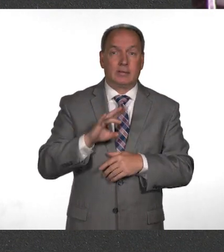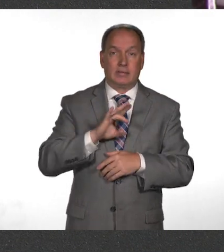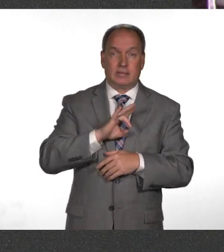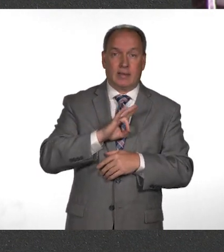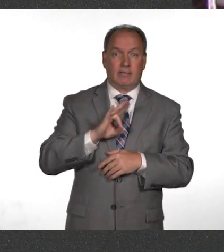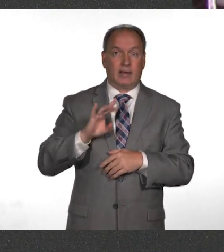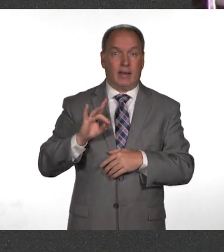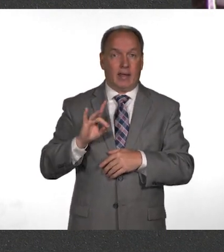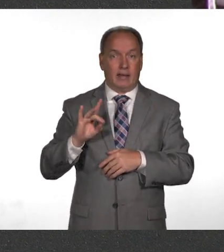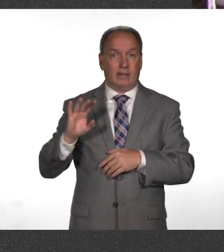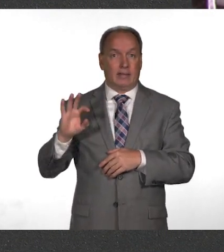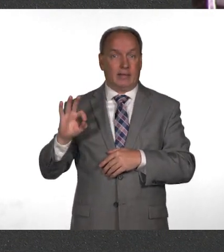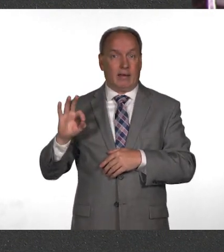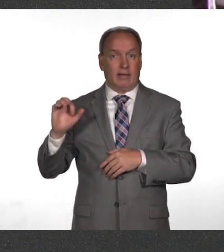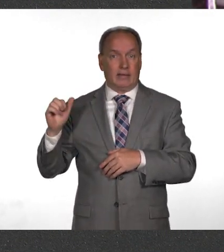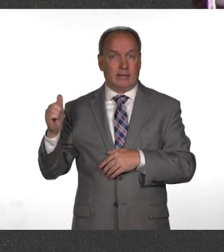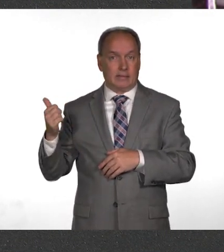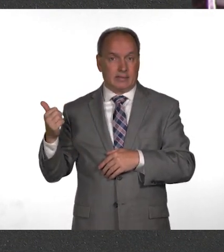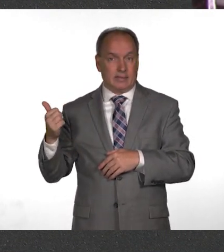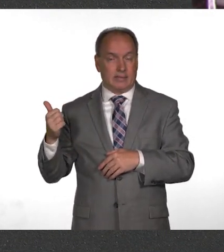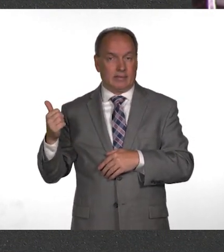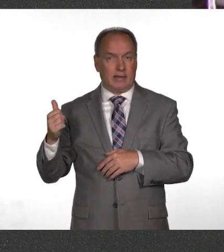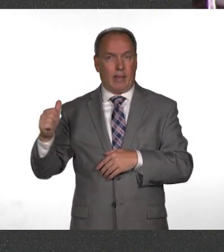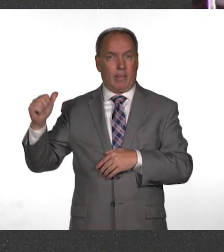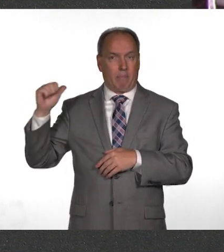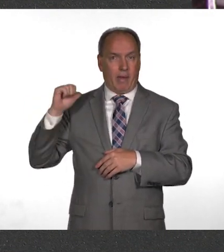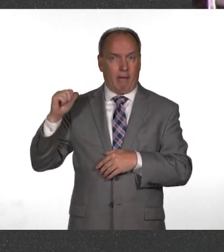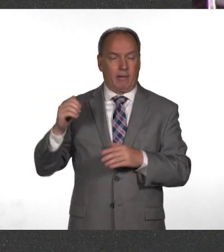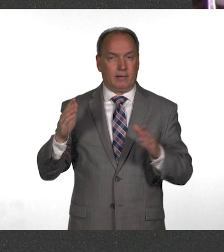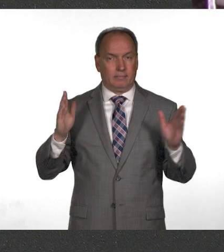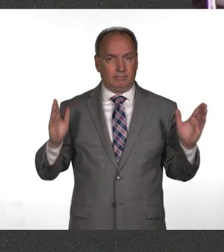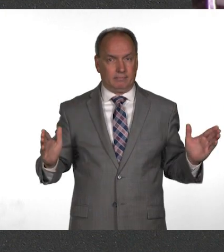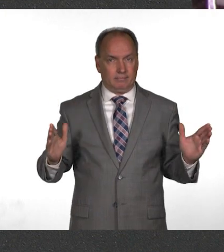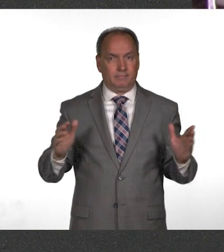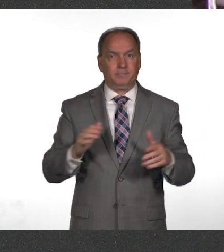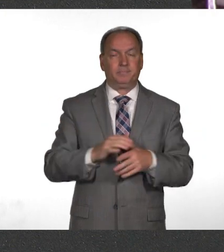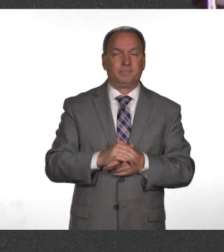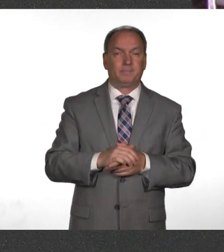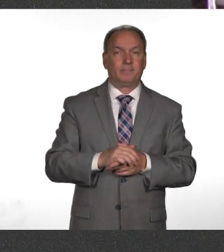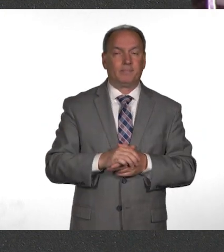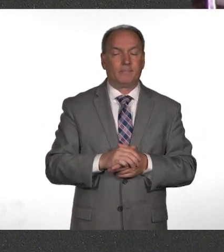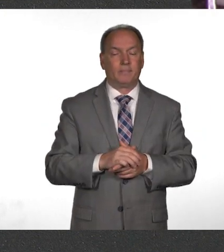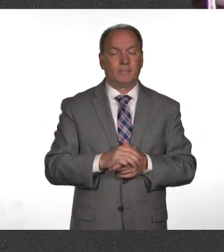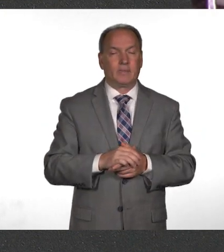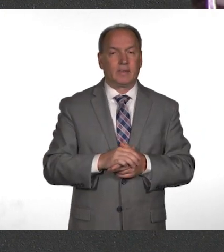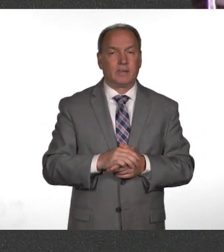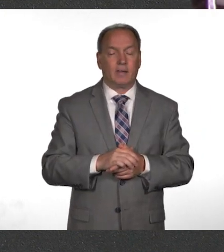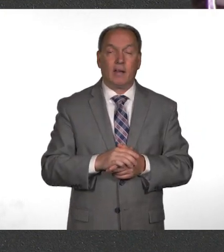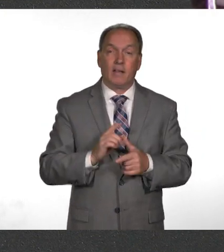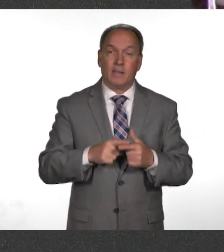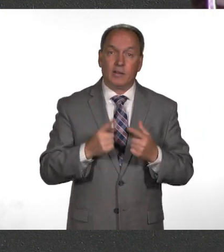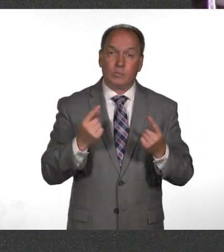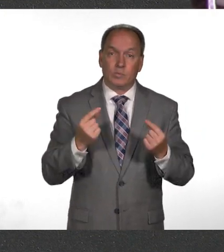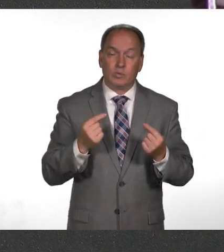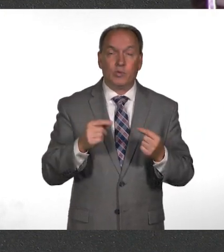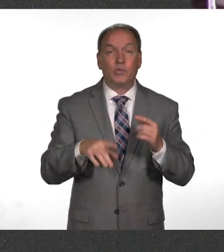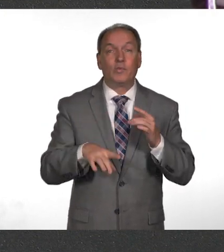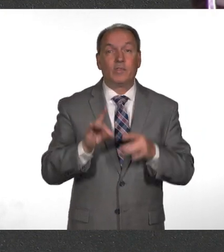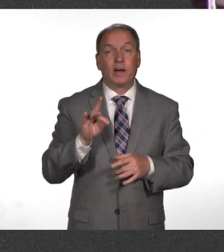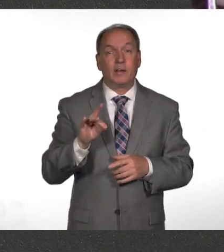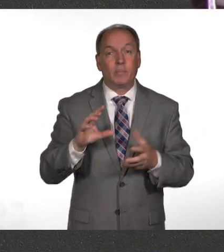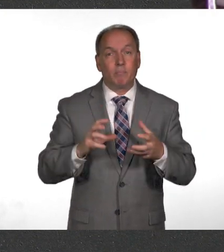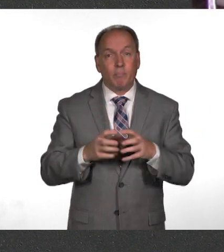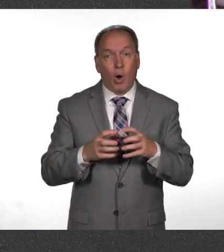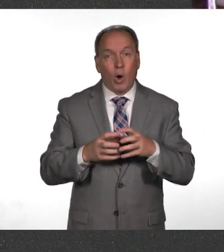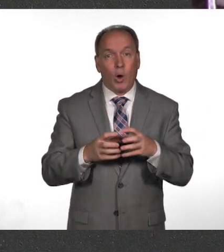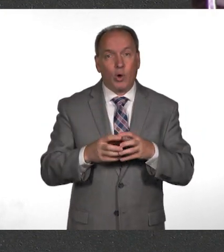7, 8, 9, and 10 in the back. And then what you do is you find a ball that